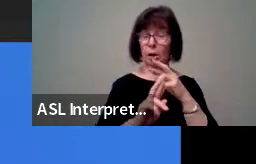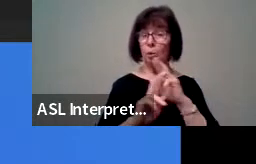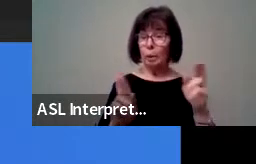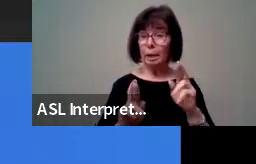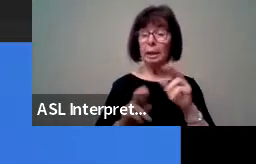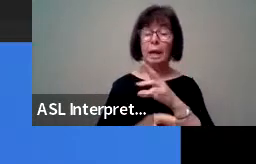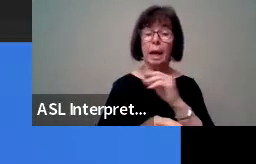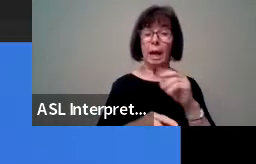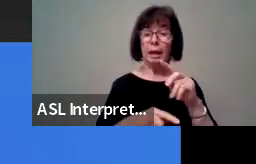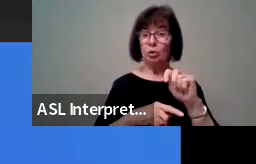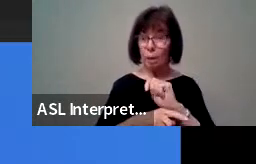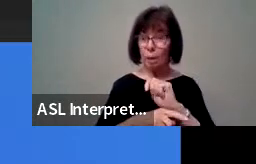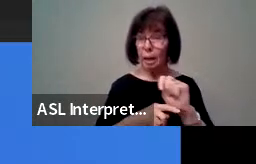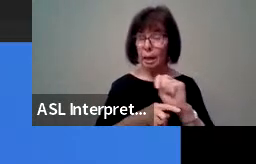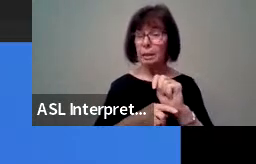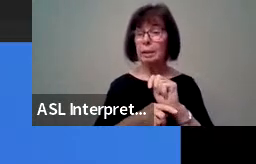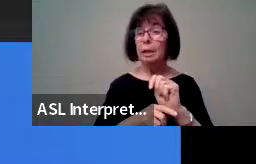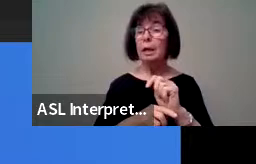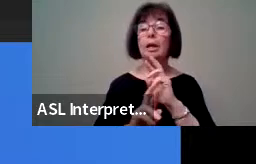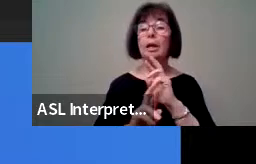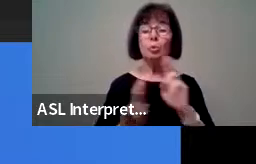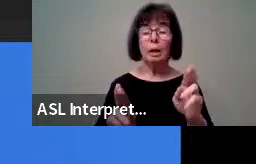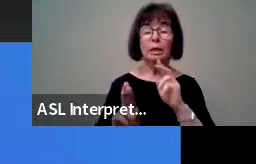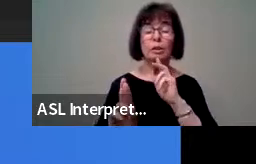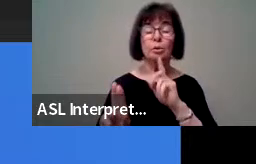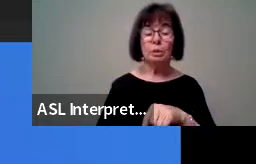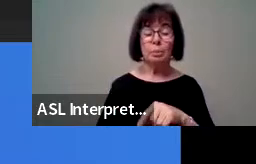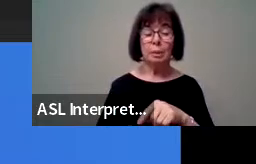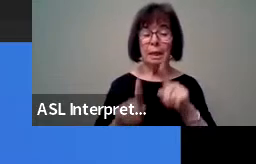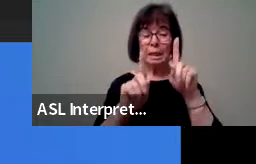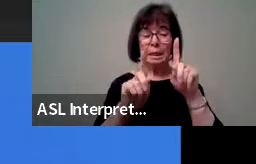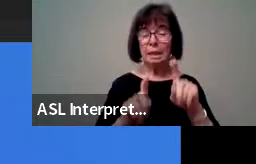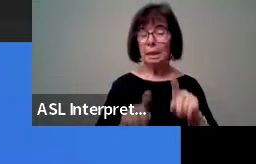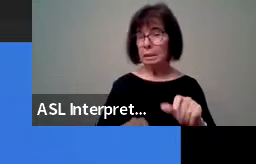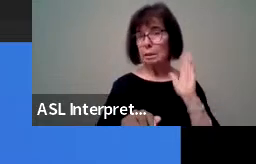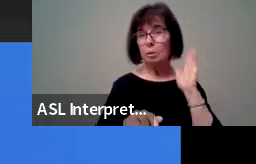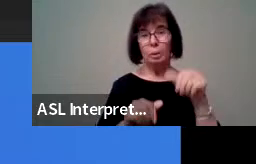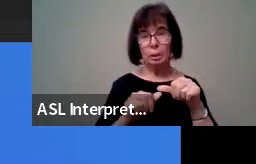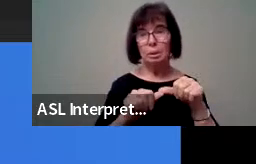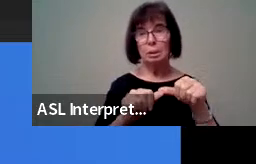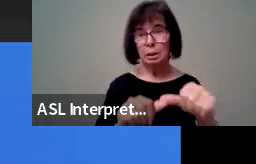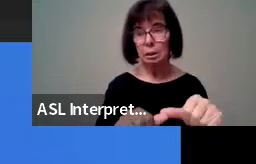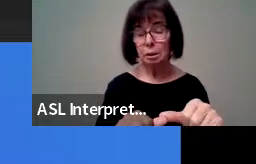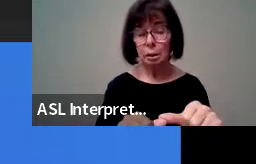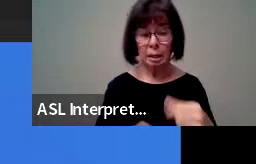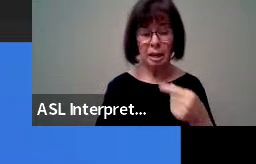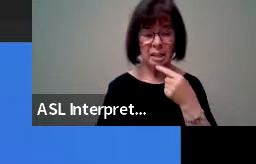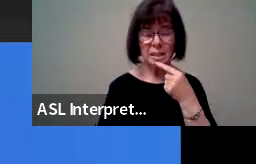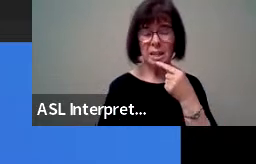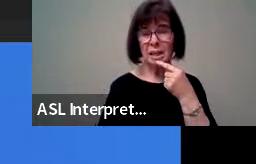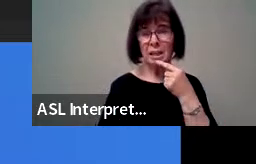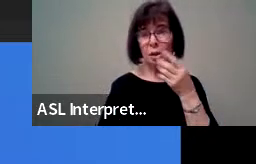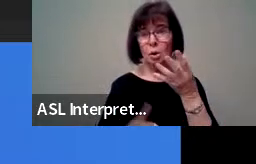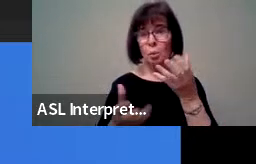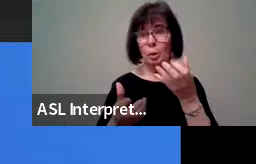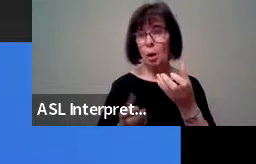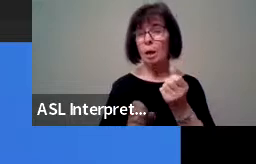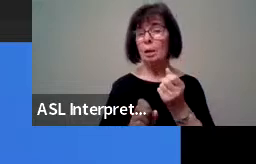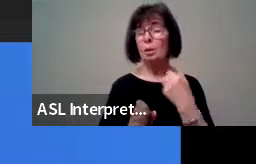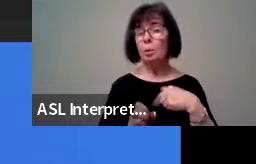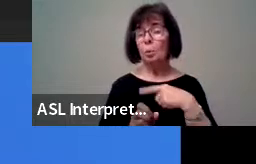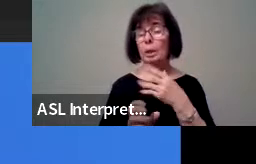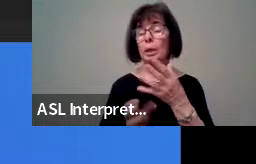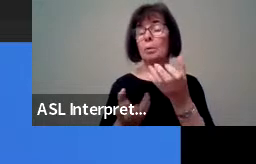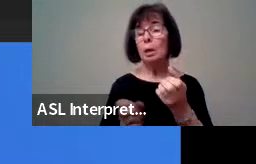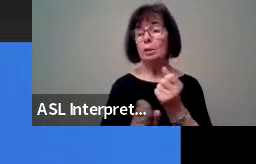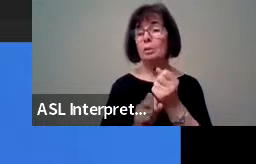to respond. Testing will continue to be a need. And as I mentioned, we are wanting to make sure that not only